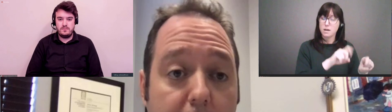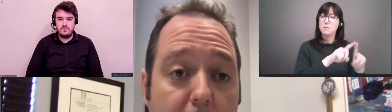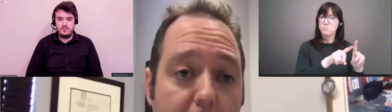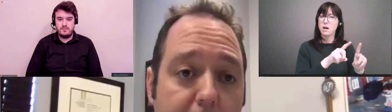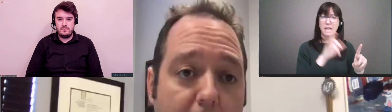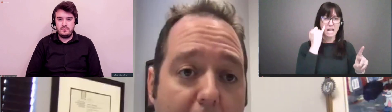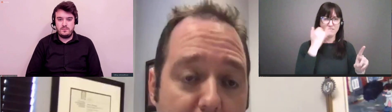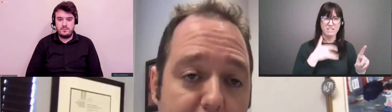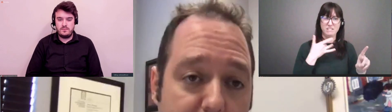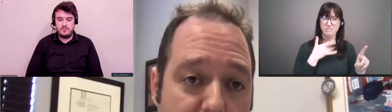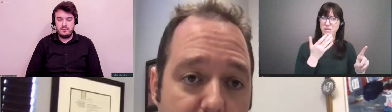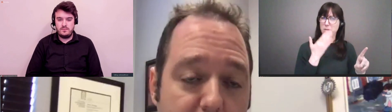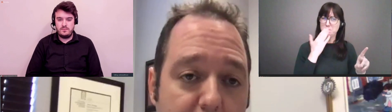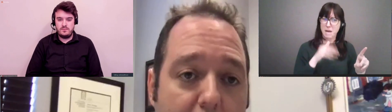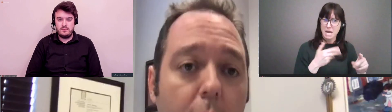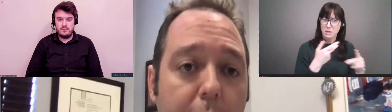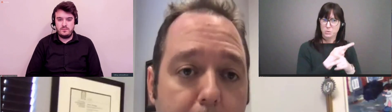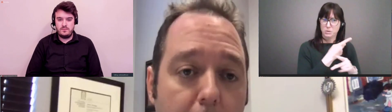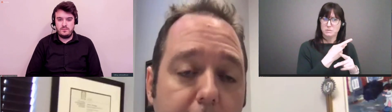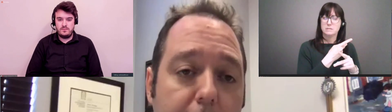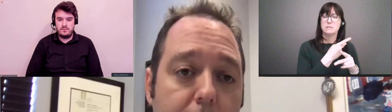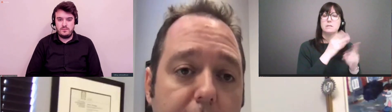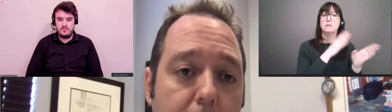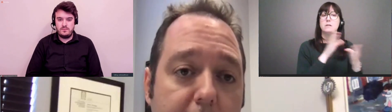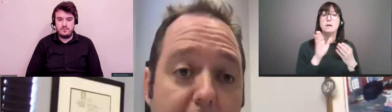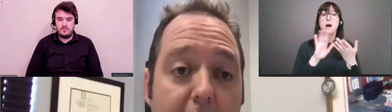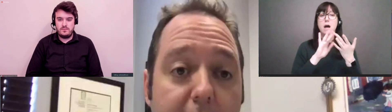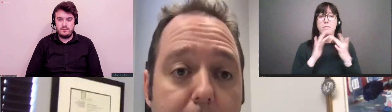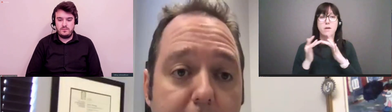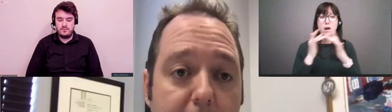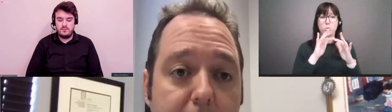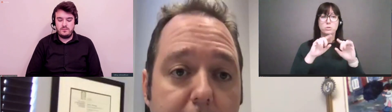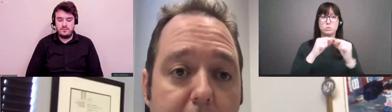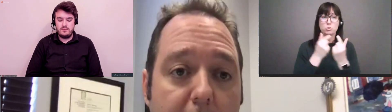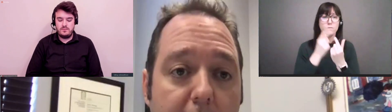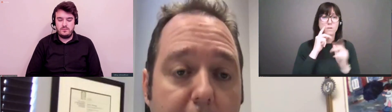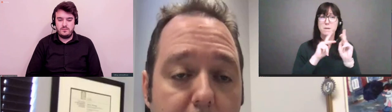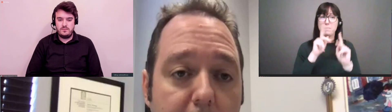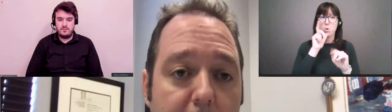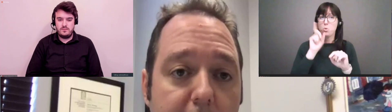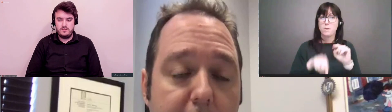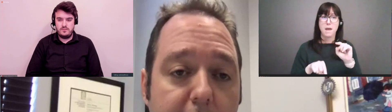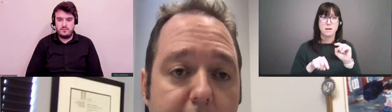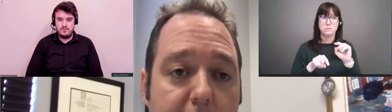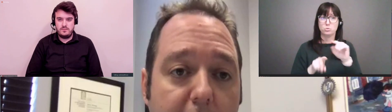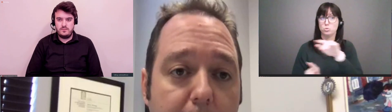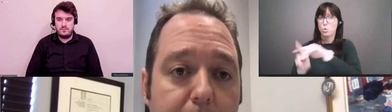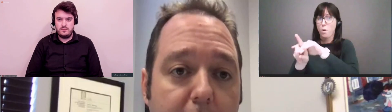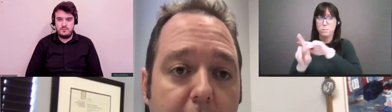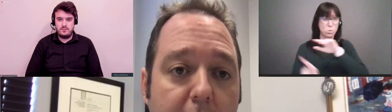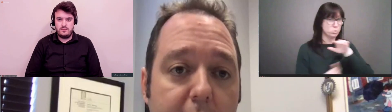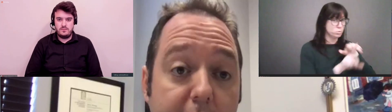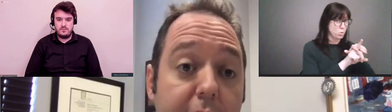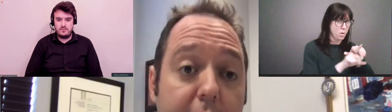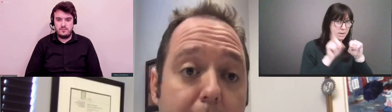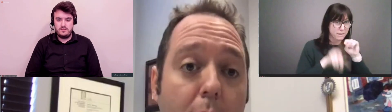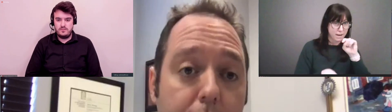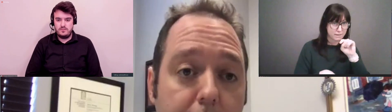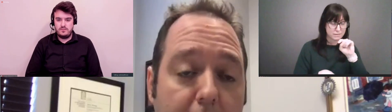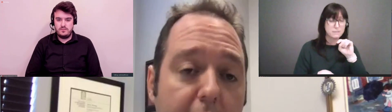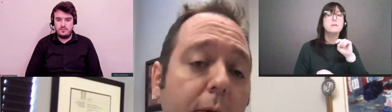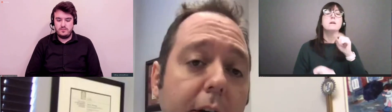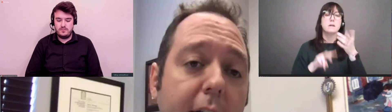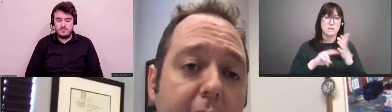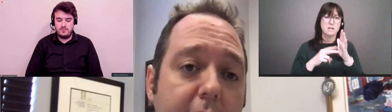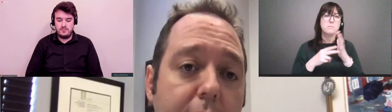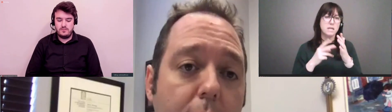and adding to that, the outreach model for those folks that can't even present to the care clinics is essentially going to bolster that,